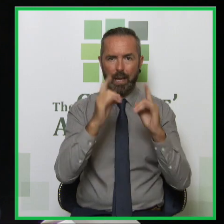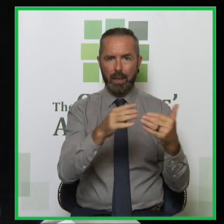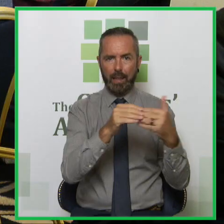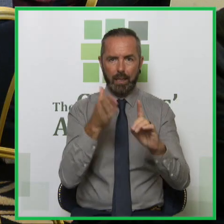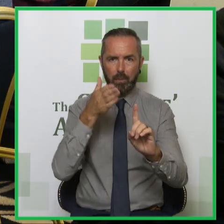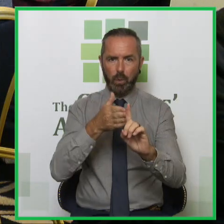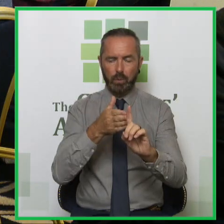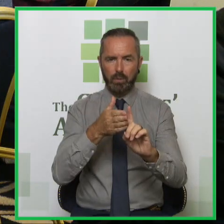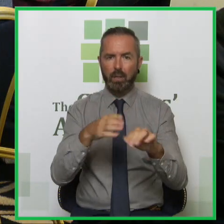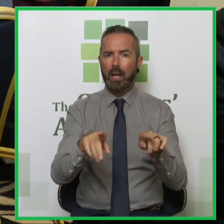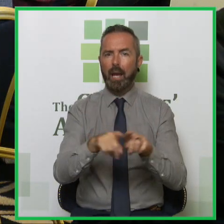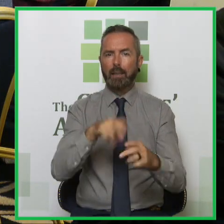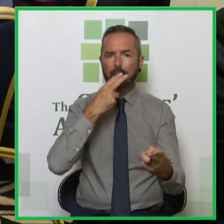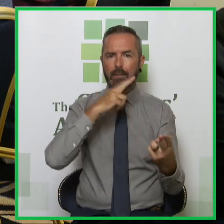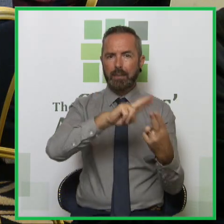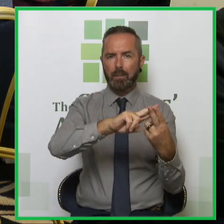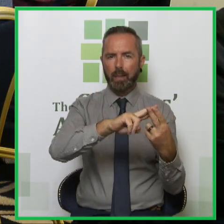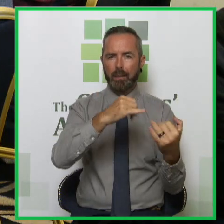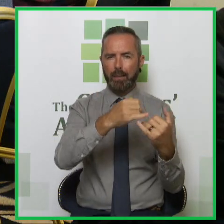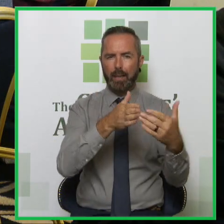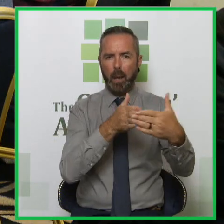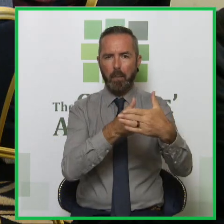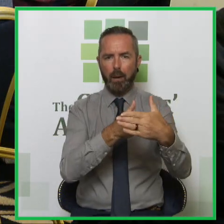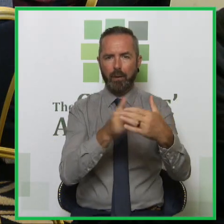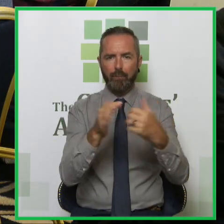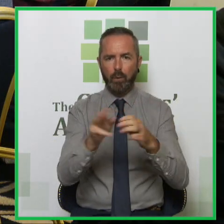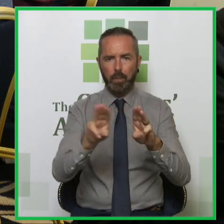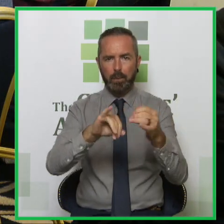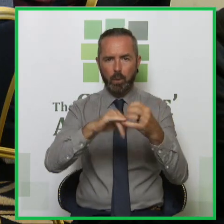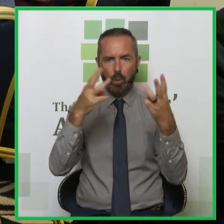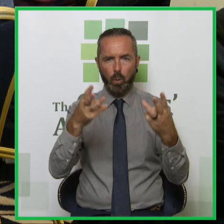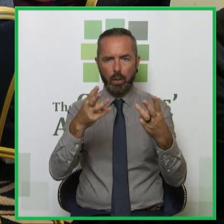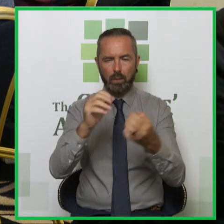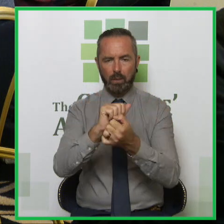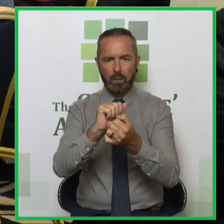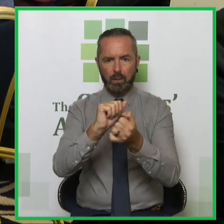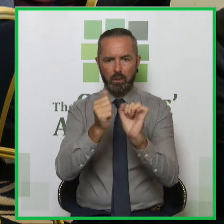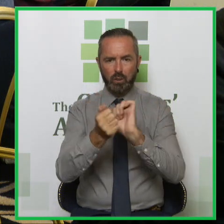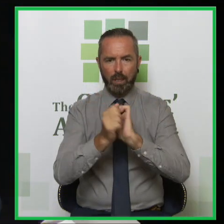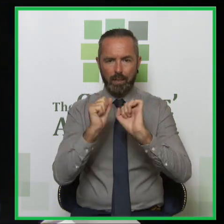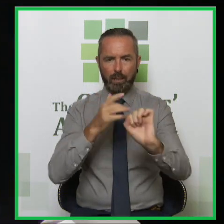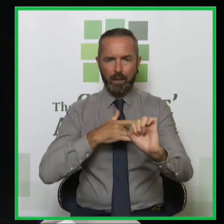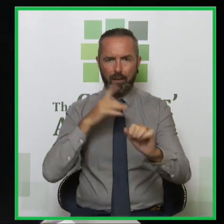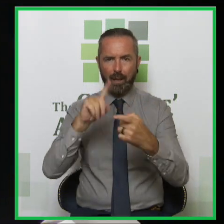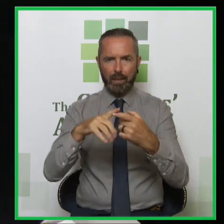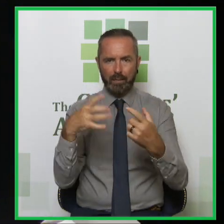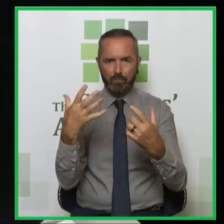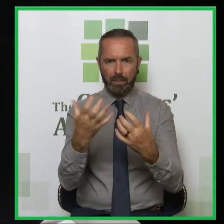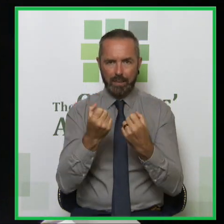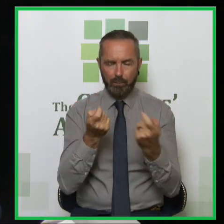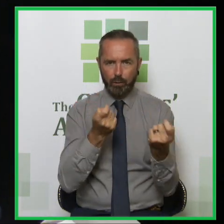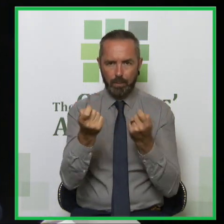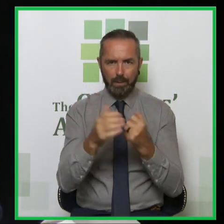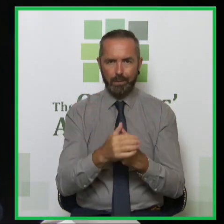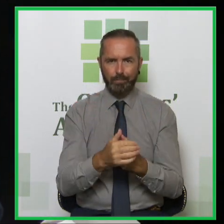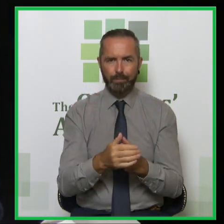to those who wish to seek treatment, so we need to change the narrative regarding drug treatment. The Health Diversion Programme is a